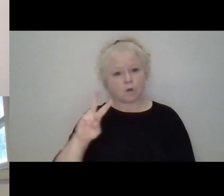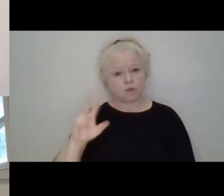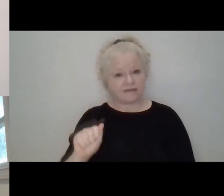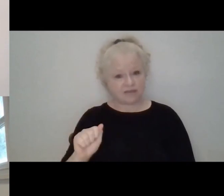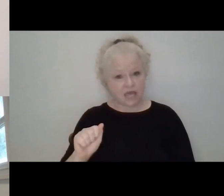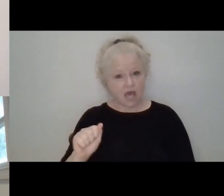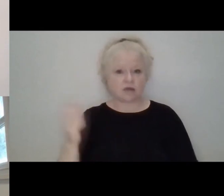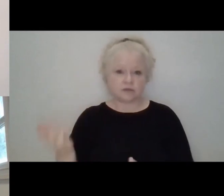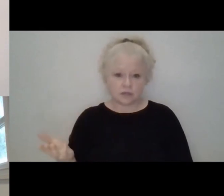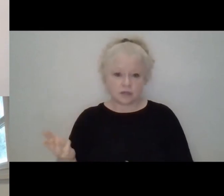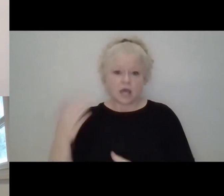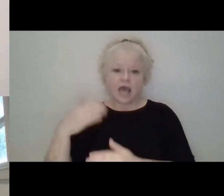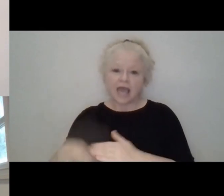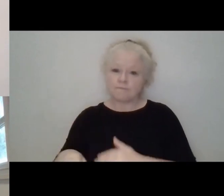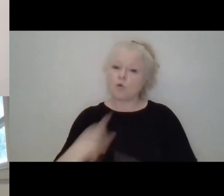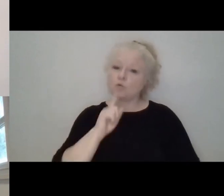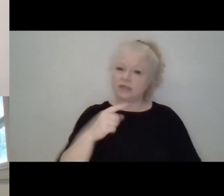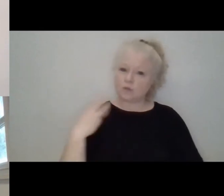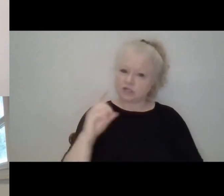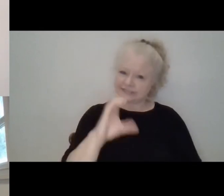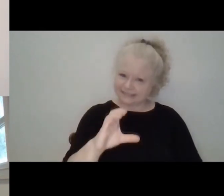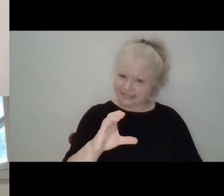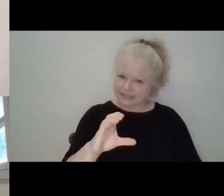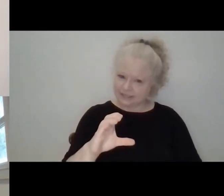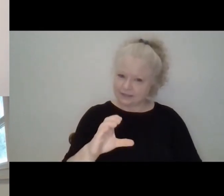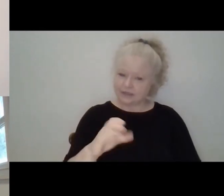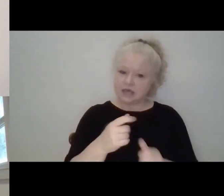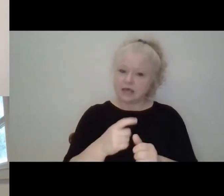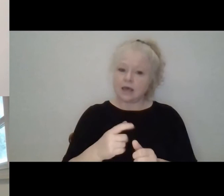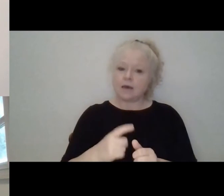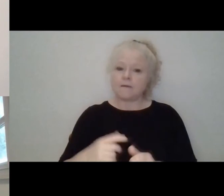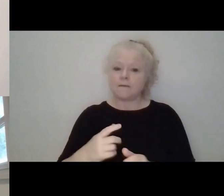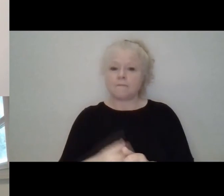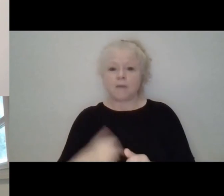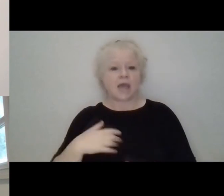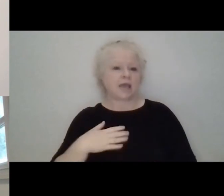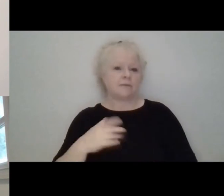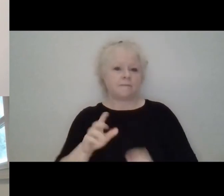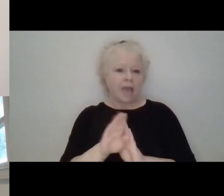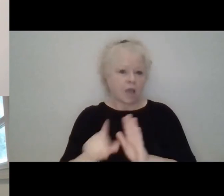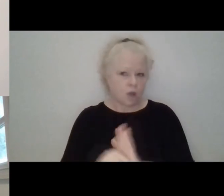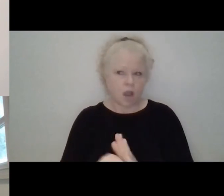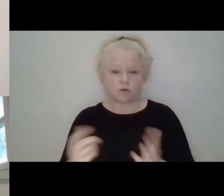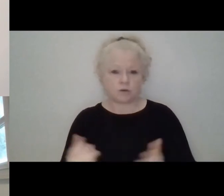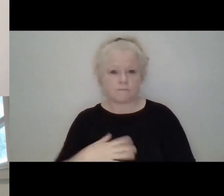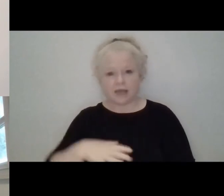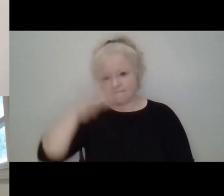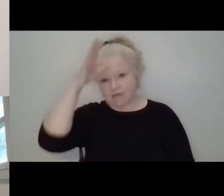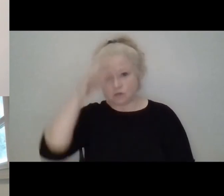from. I actually was born in Washington, D.C. I come from a hybrid background as well. My father is